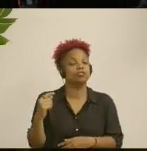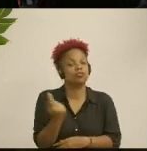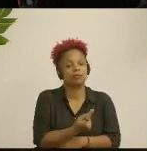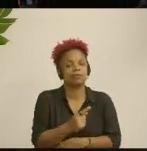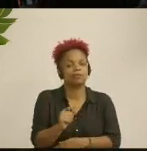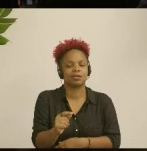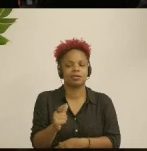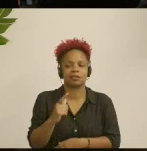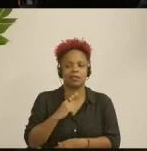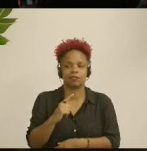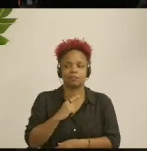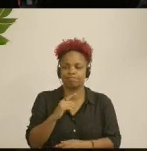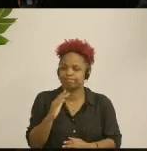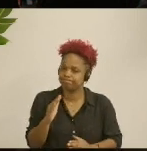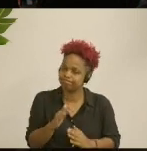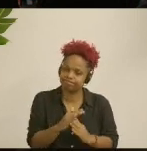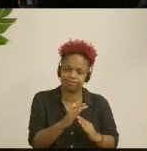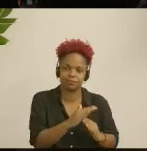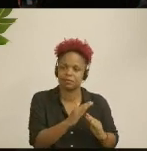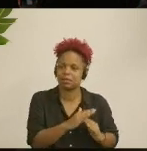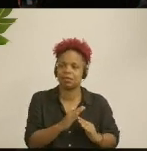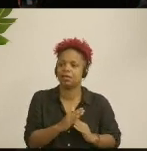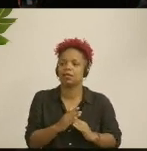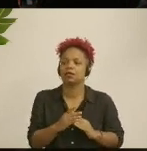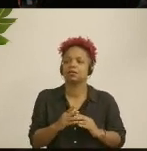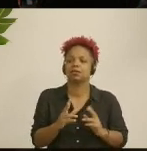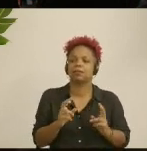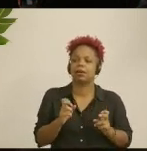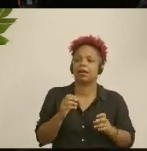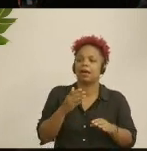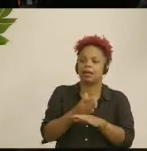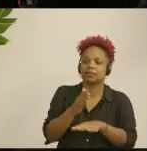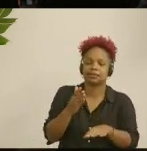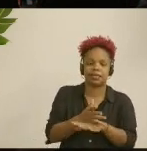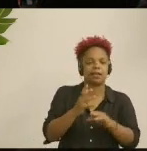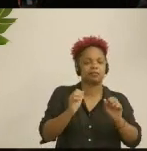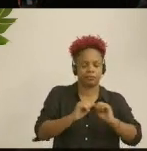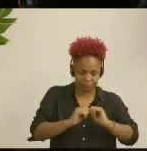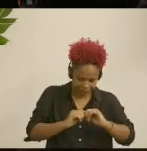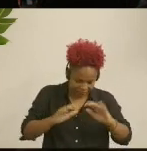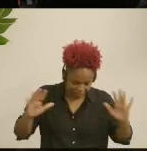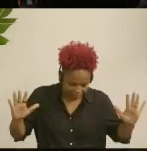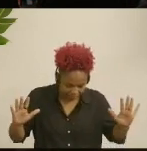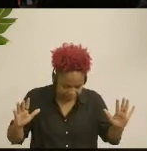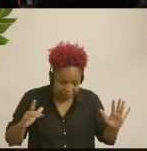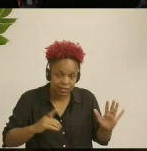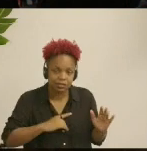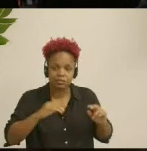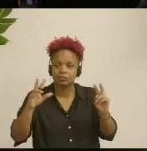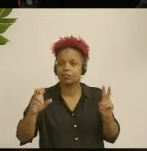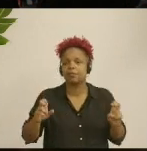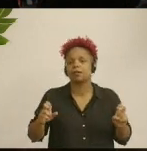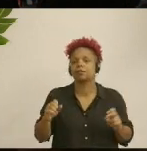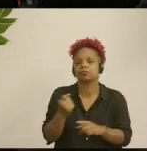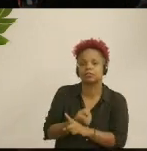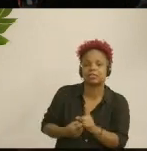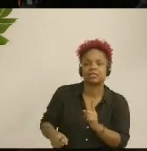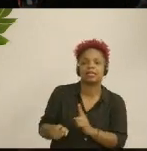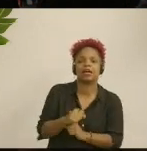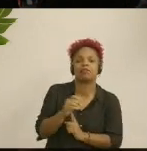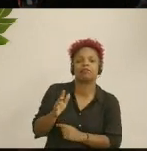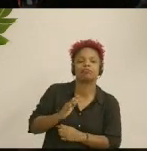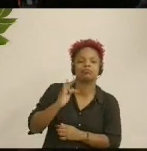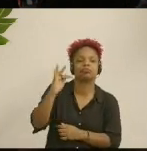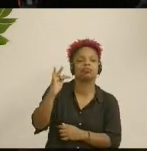global society, and more than ever, the future of our planet as well. So paying attention to this yet missing